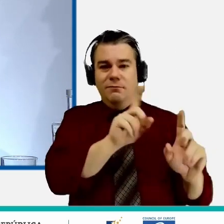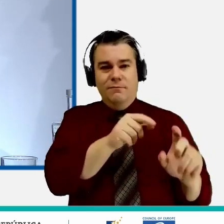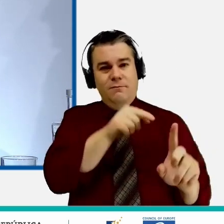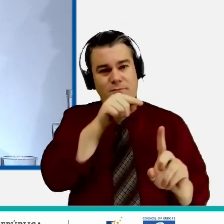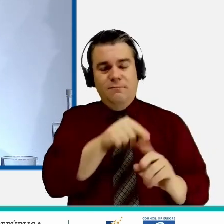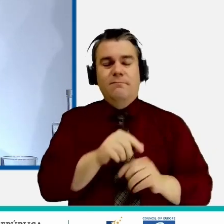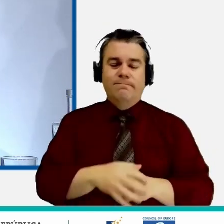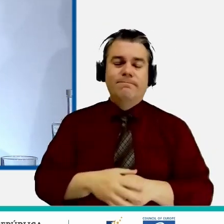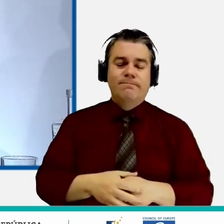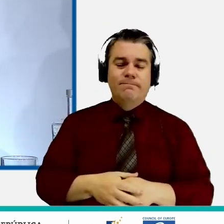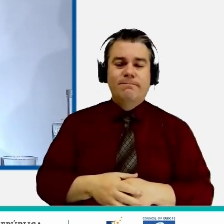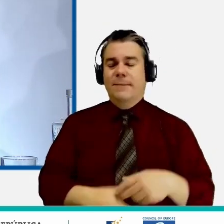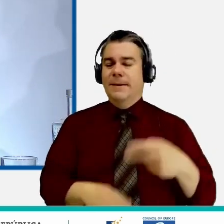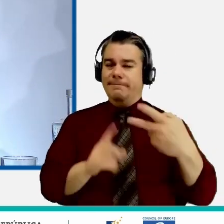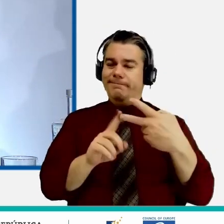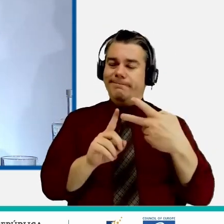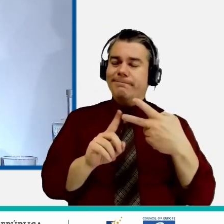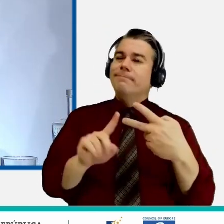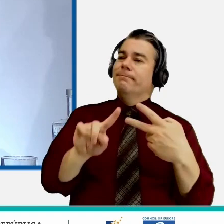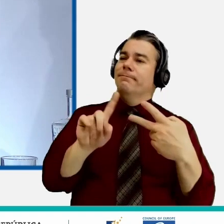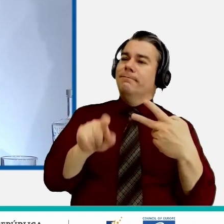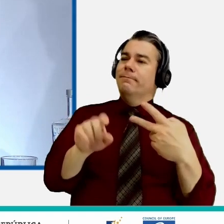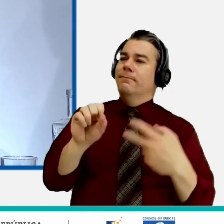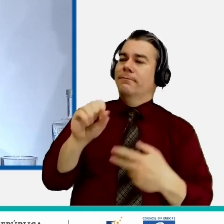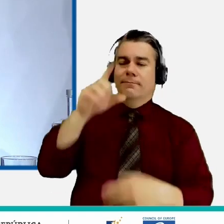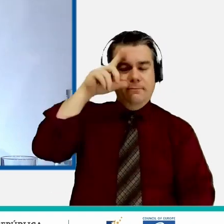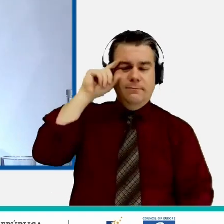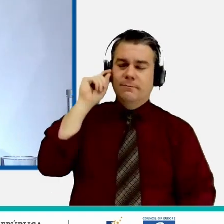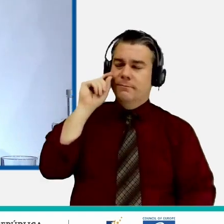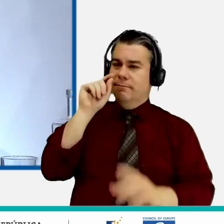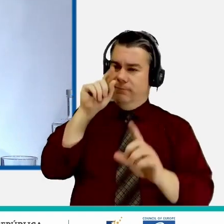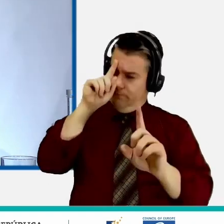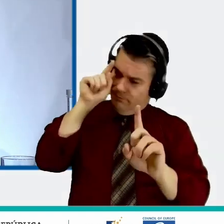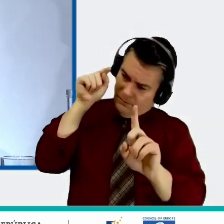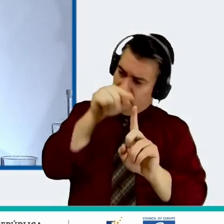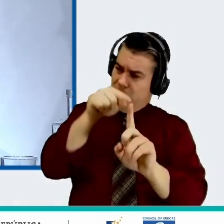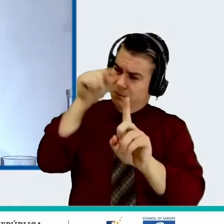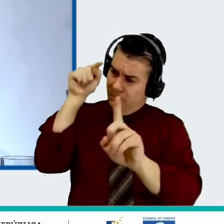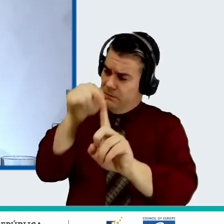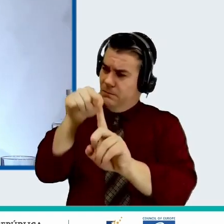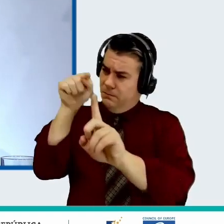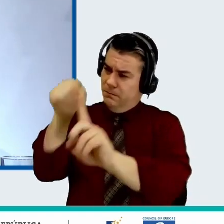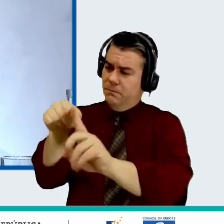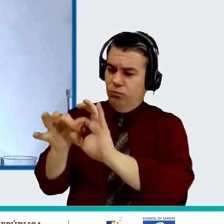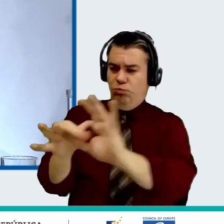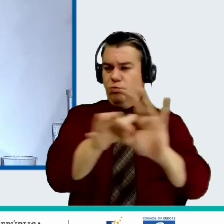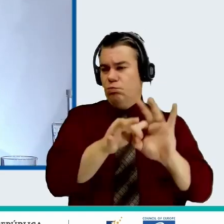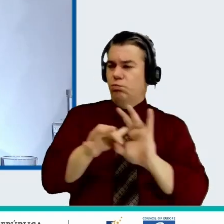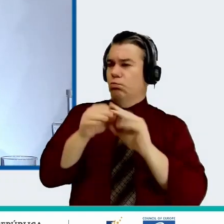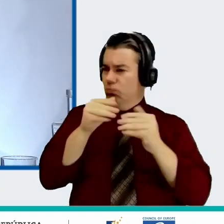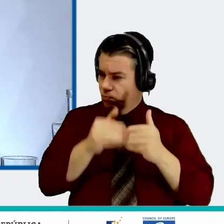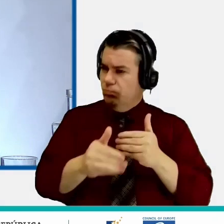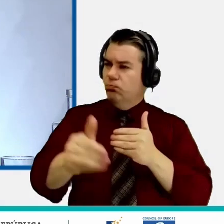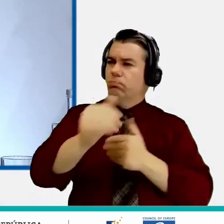organizations. And question two is, how will the Sendai framework focal points coordinate the implementation of the roadmap in years ahead? I'd like maybe